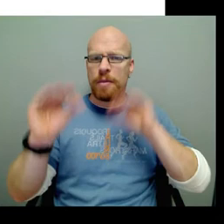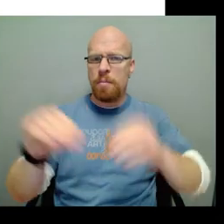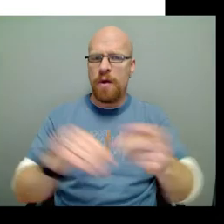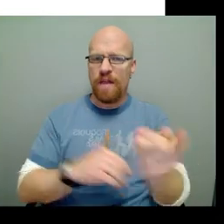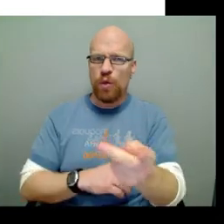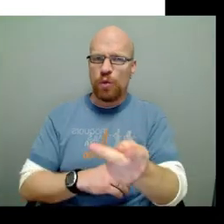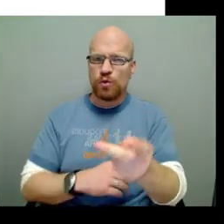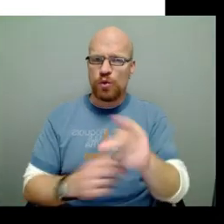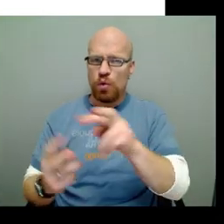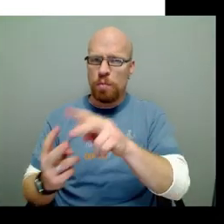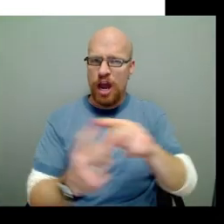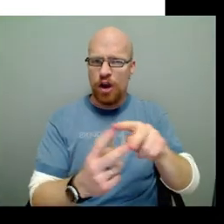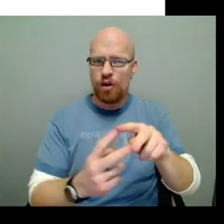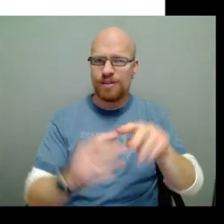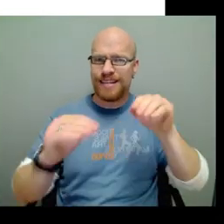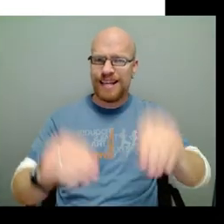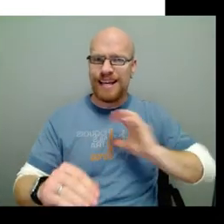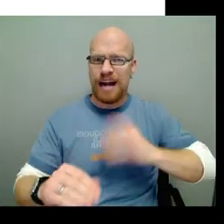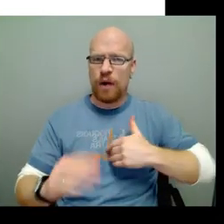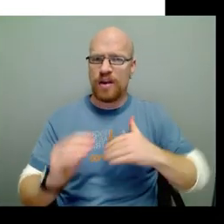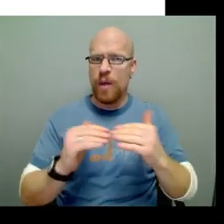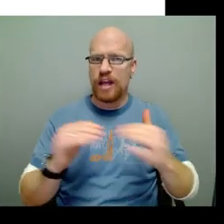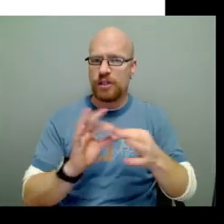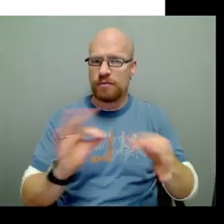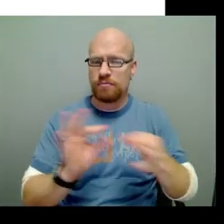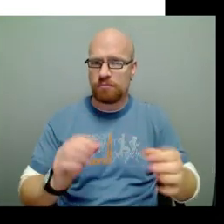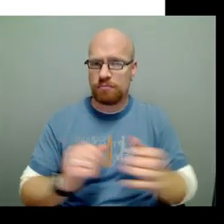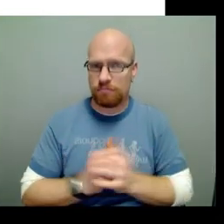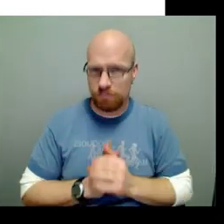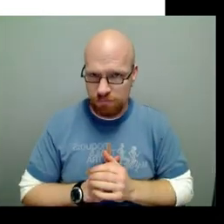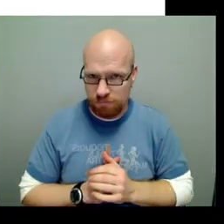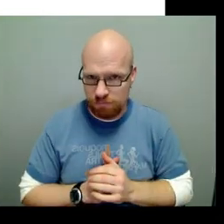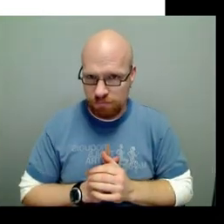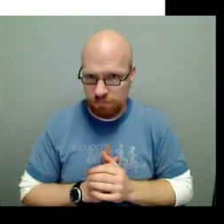So now I'm going to put those 2 pairs in our equation.